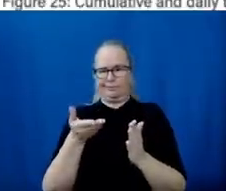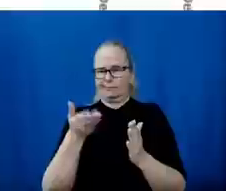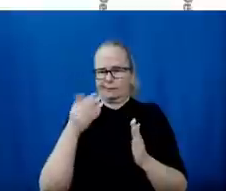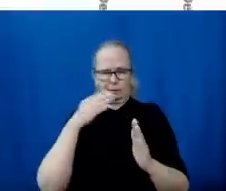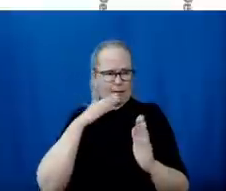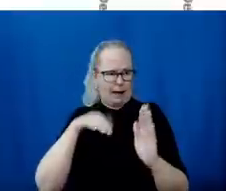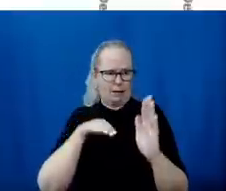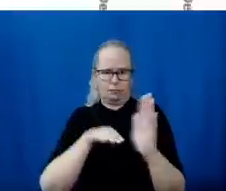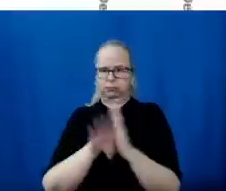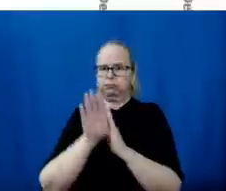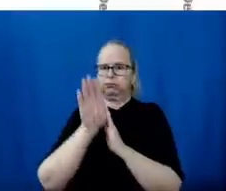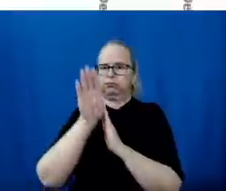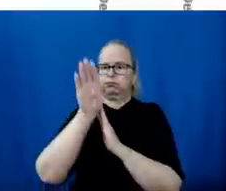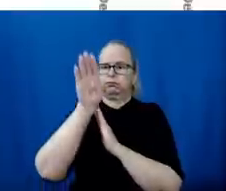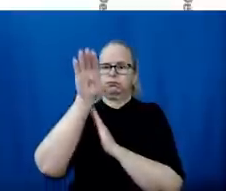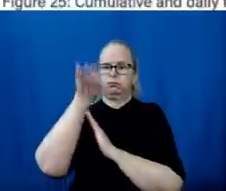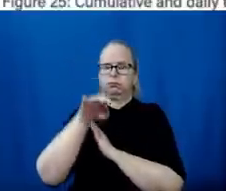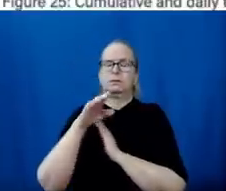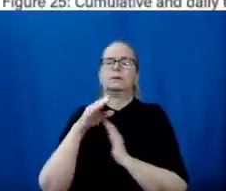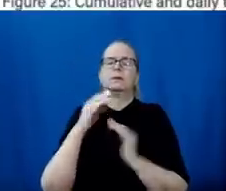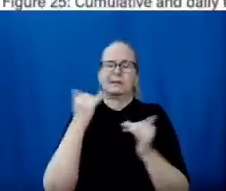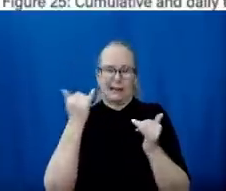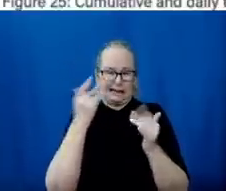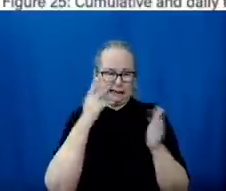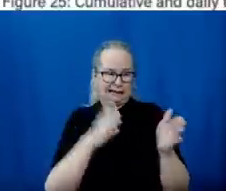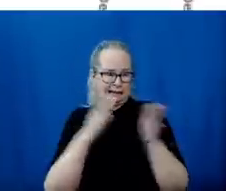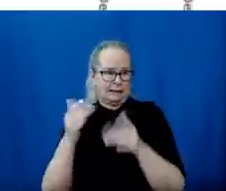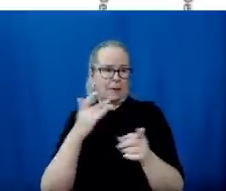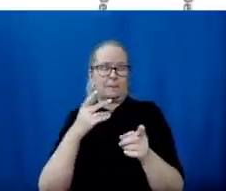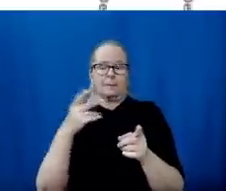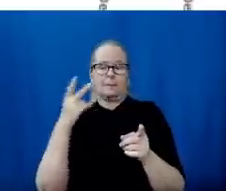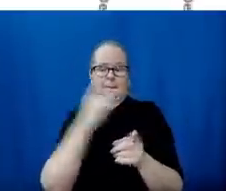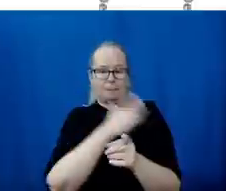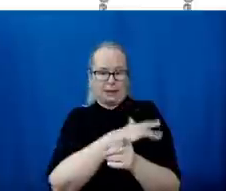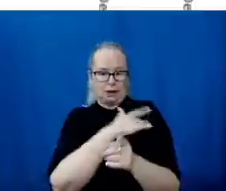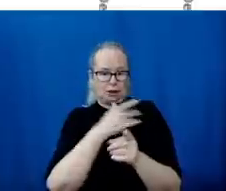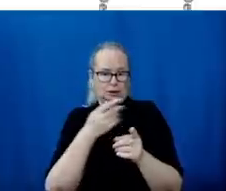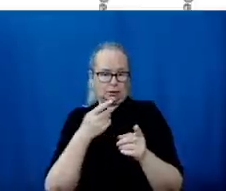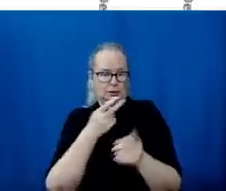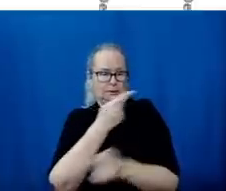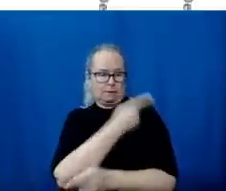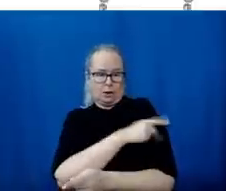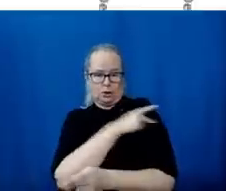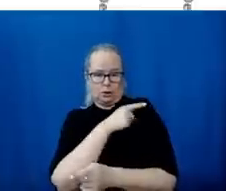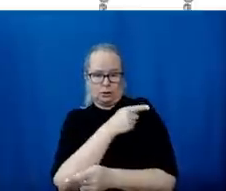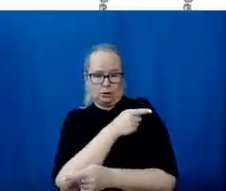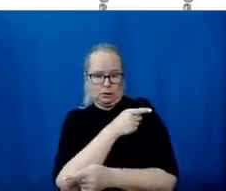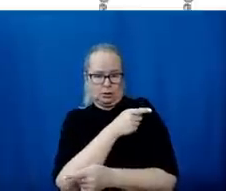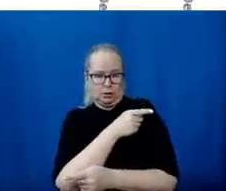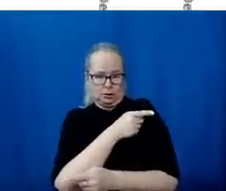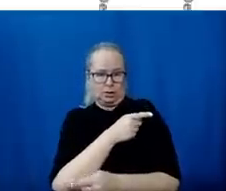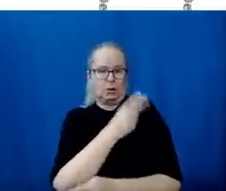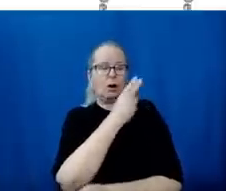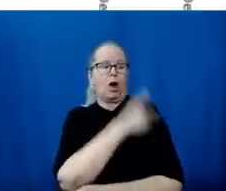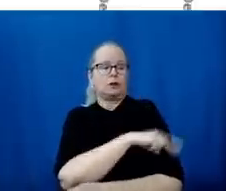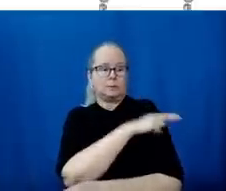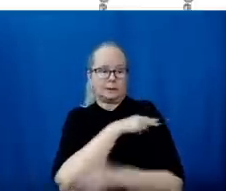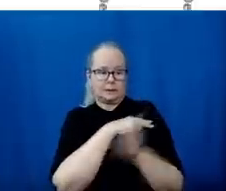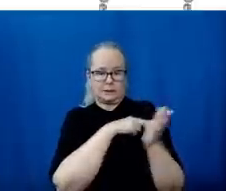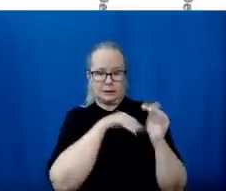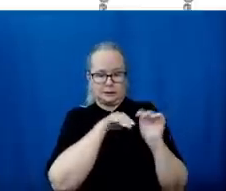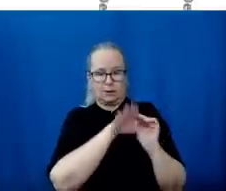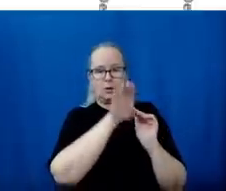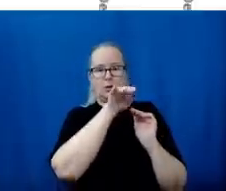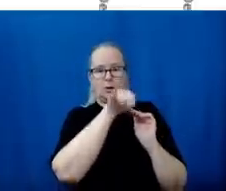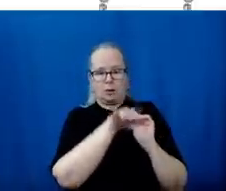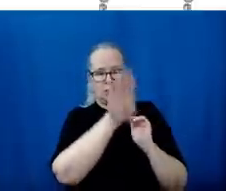And that's just to show the how bad that is. So hospitalizations, yep, go ahead. Hospitalizations, the thing I really want to point